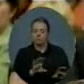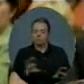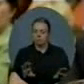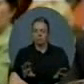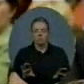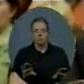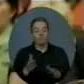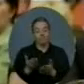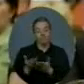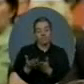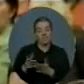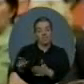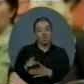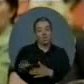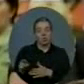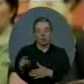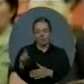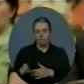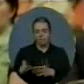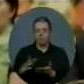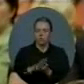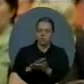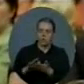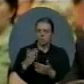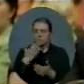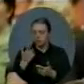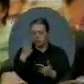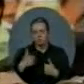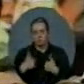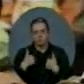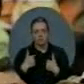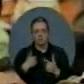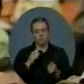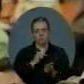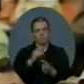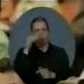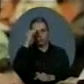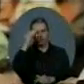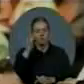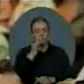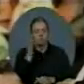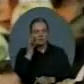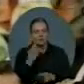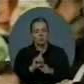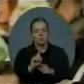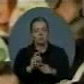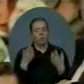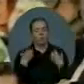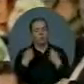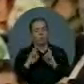group with the members, the Chief and Council, and others, other community members in Attawapiskat. Those meetings